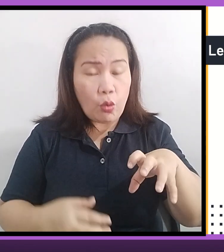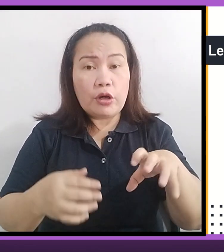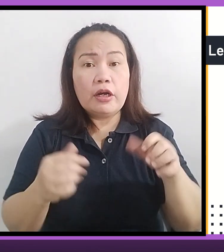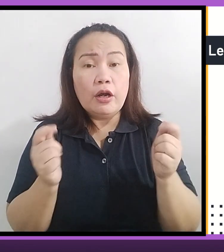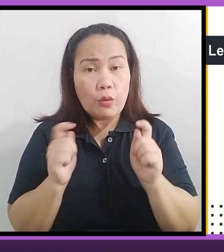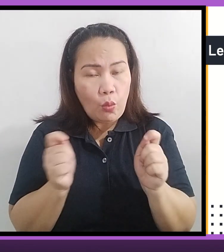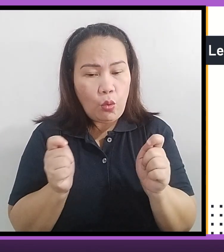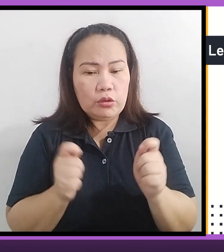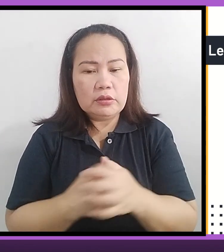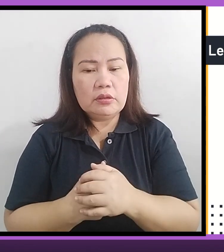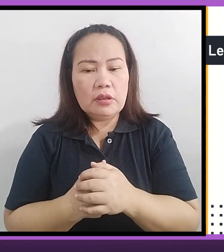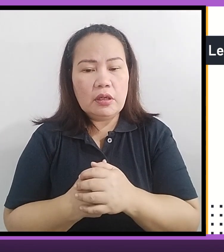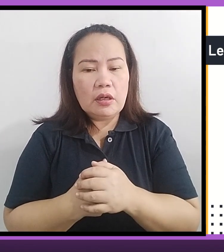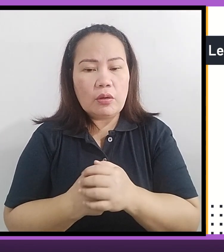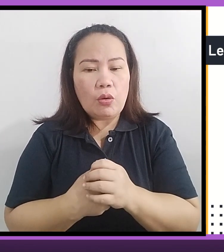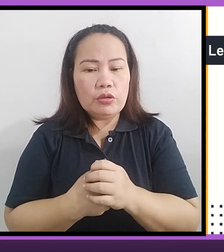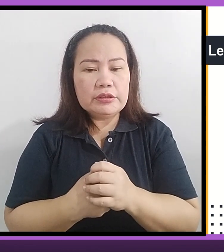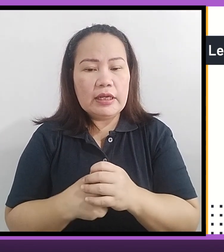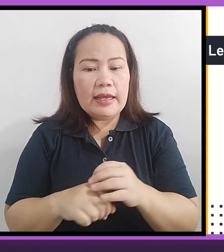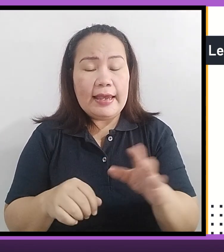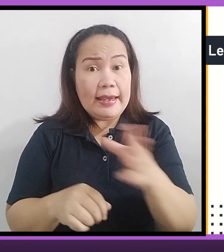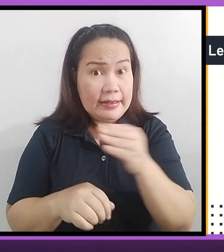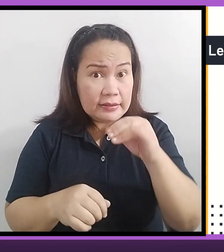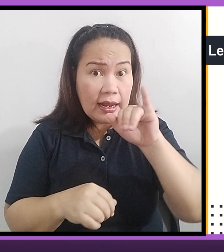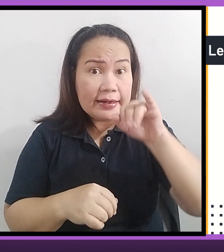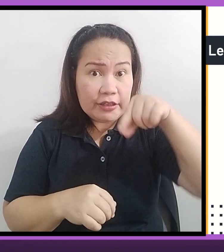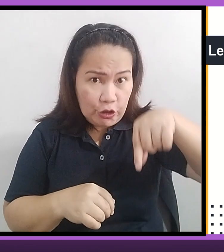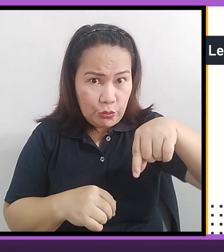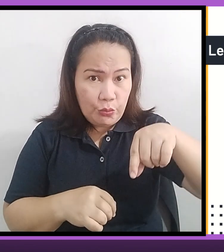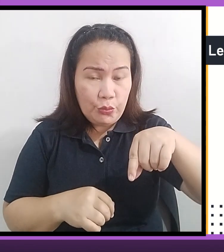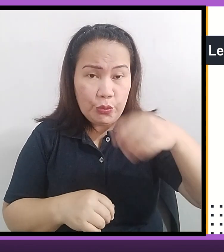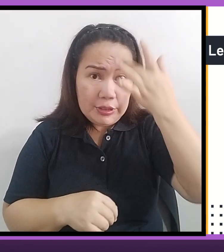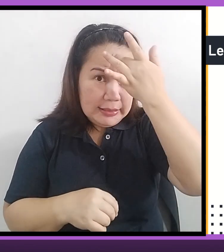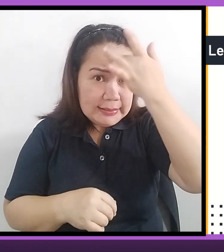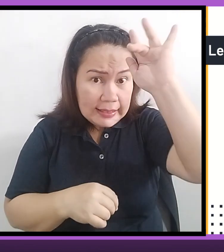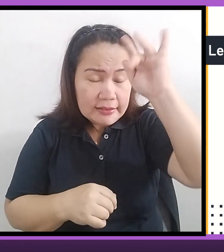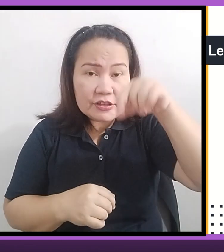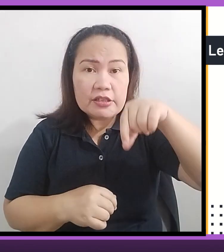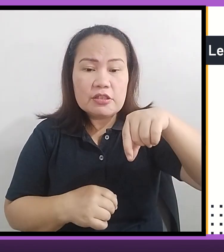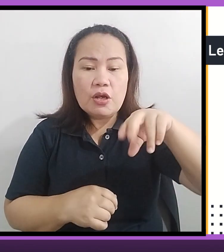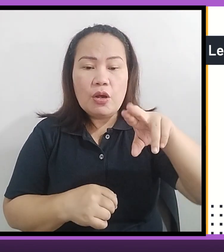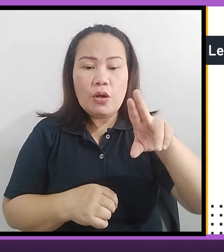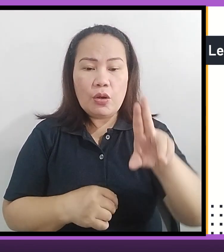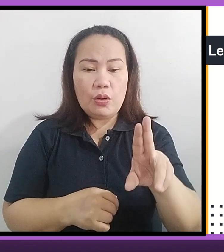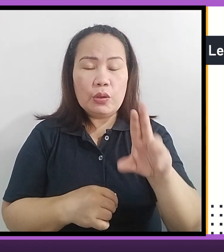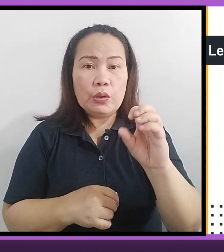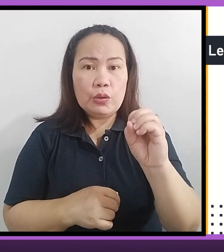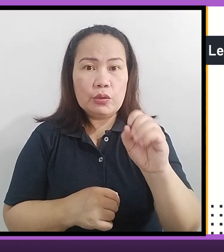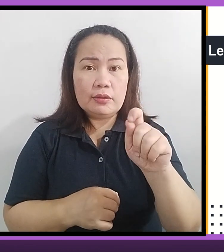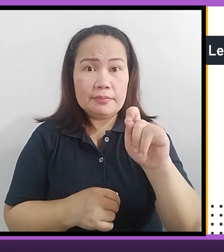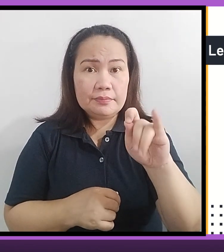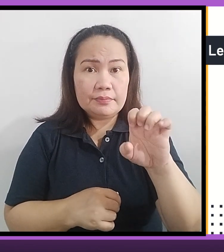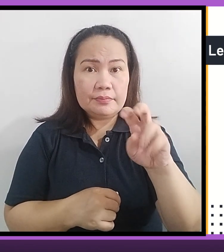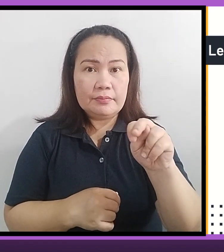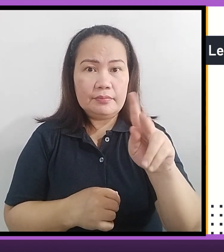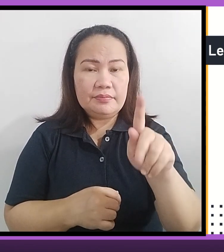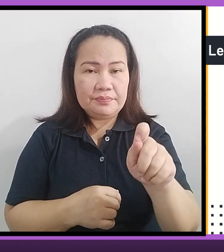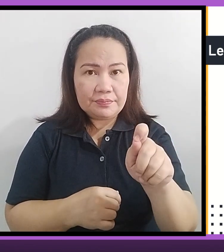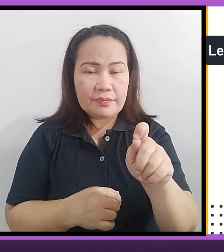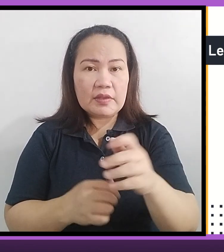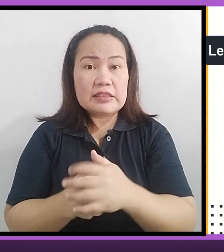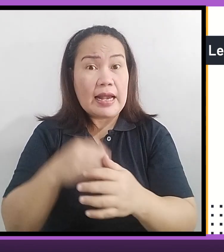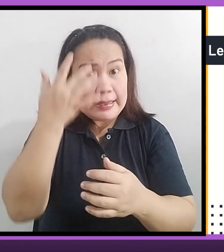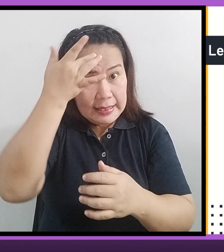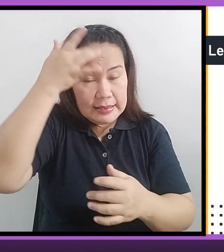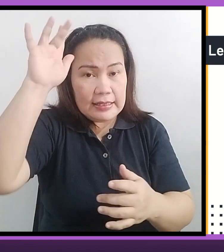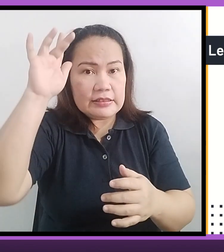what? Okay, we can tell not only which person ranks higher in IQ, but also how much higher he